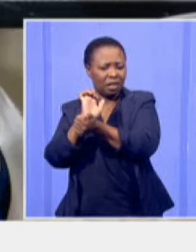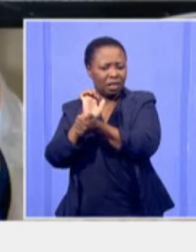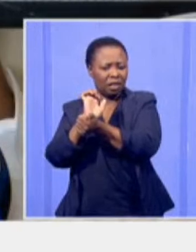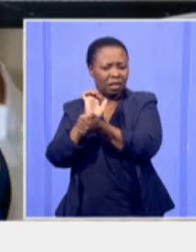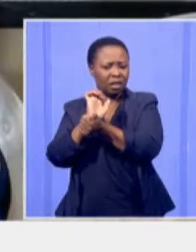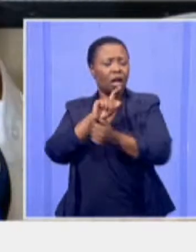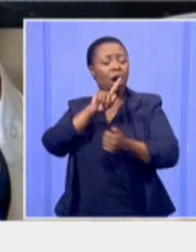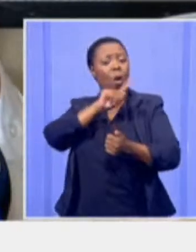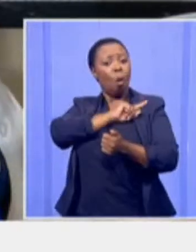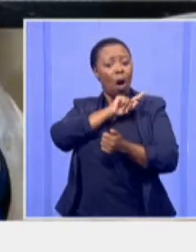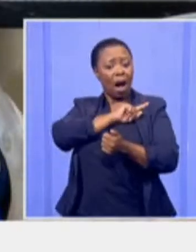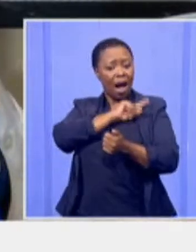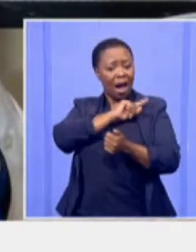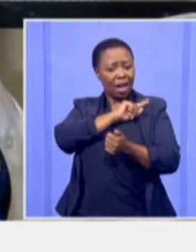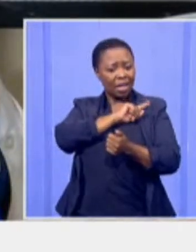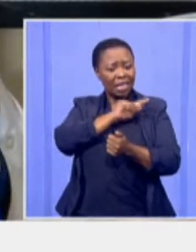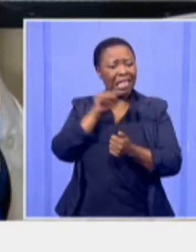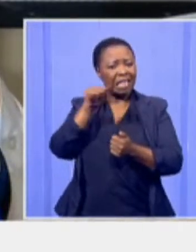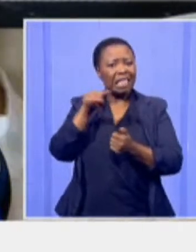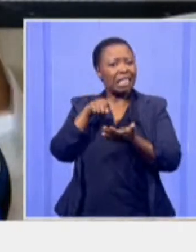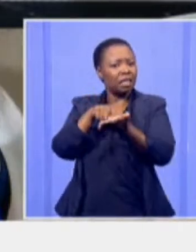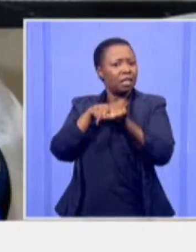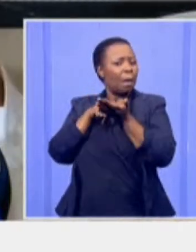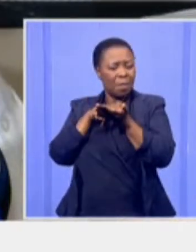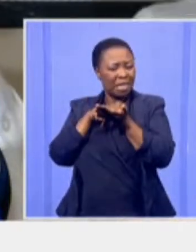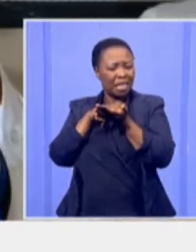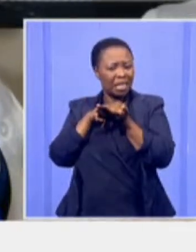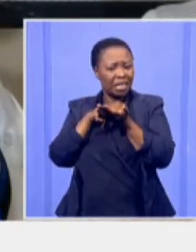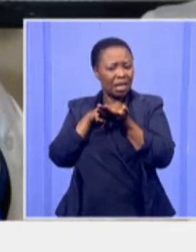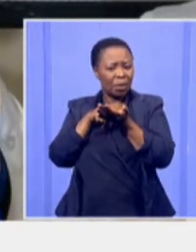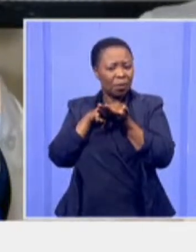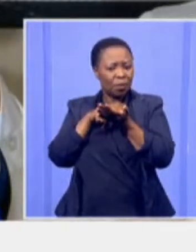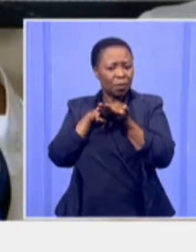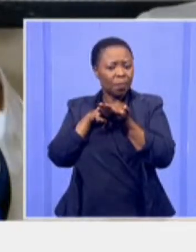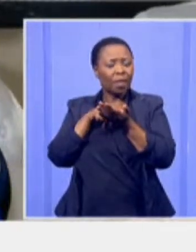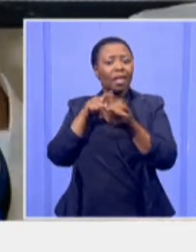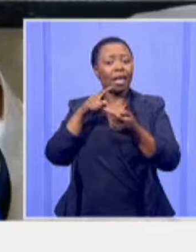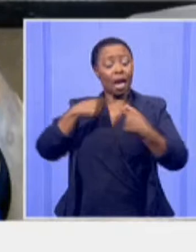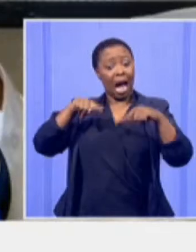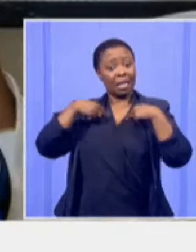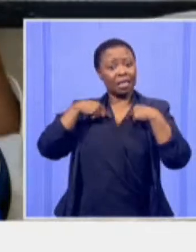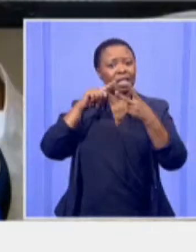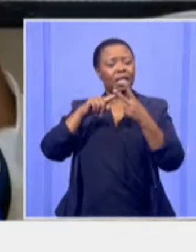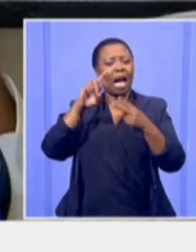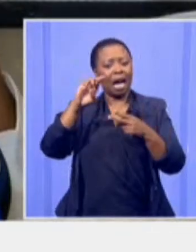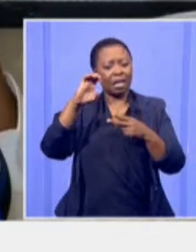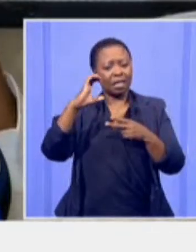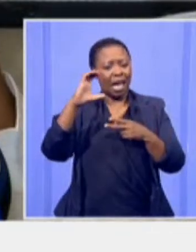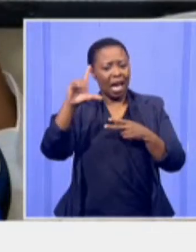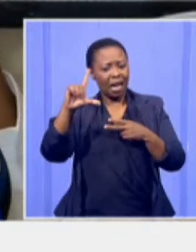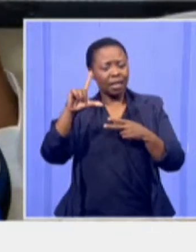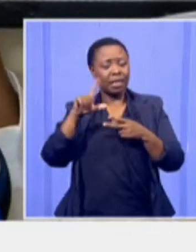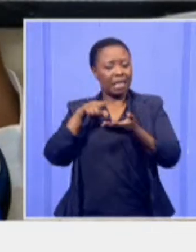because these are not Apio Mnyamana's demand, and these are not the SRC demands. These are the students'